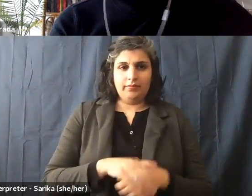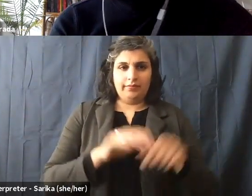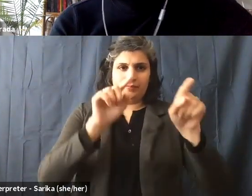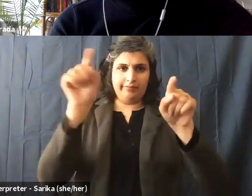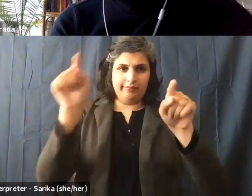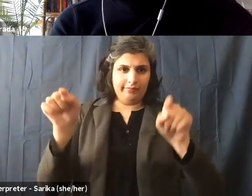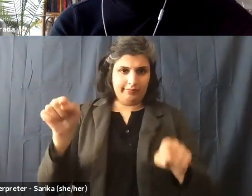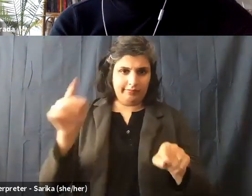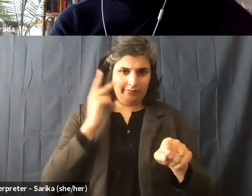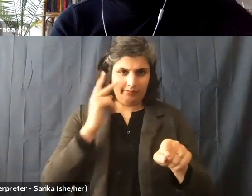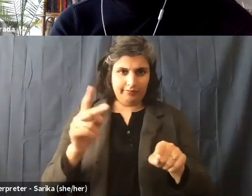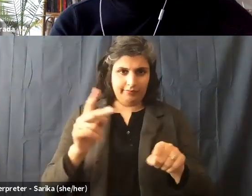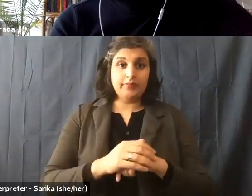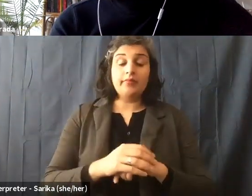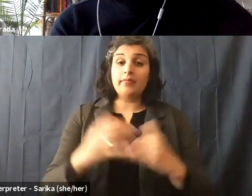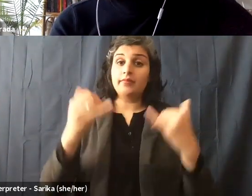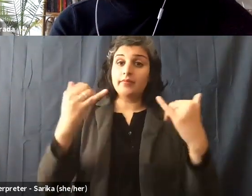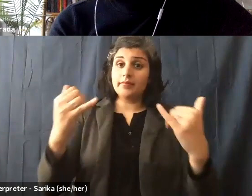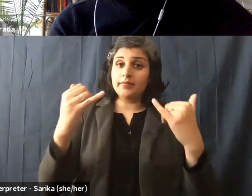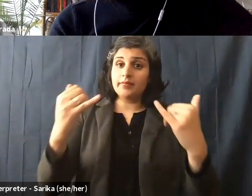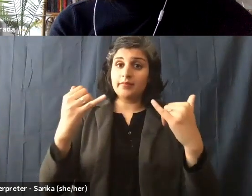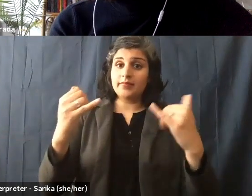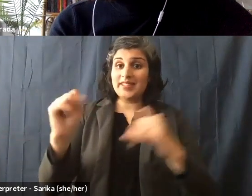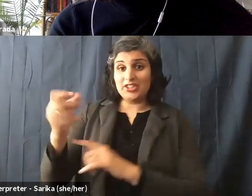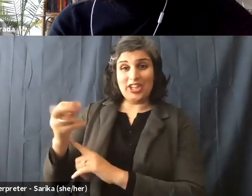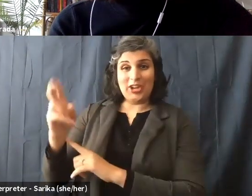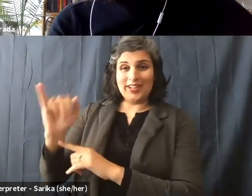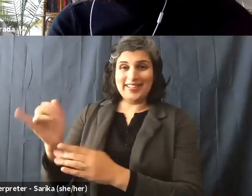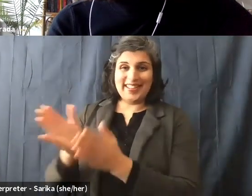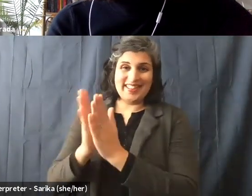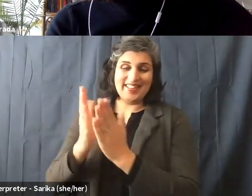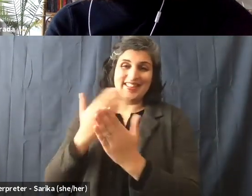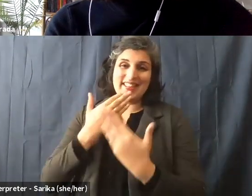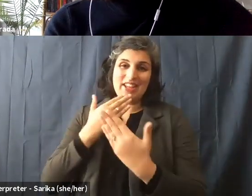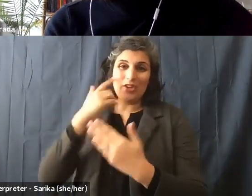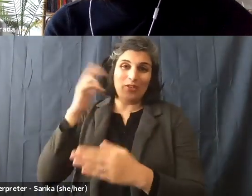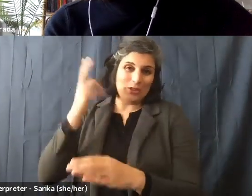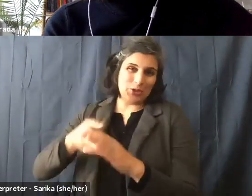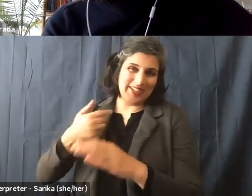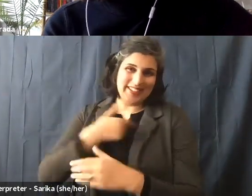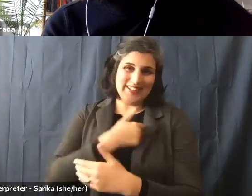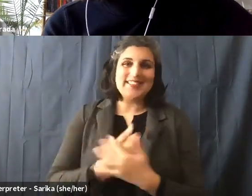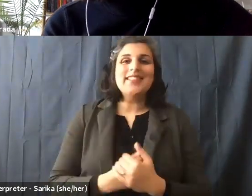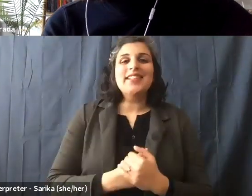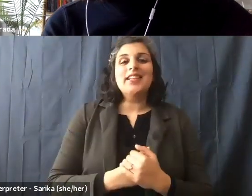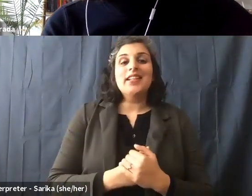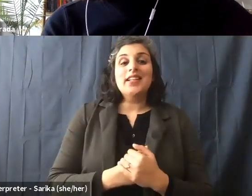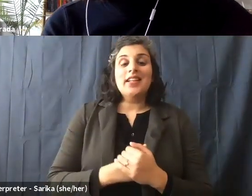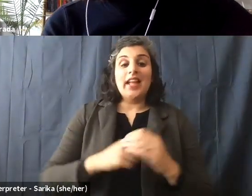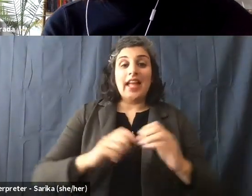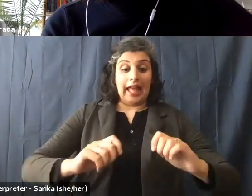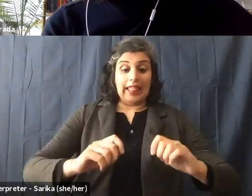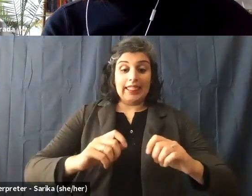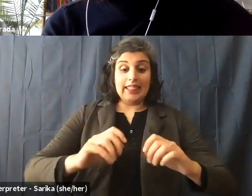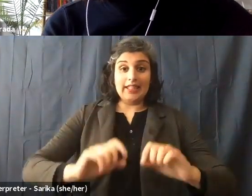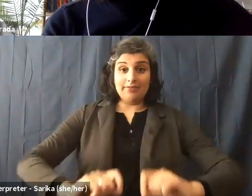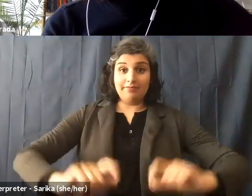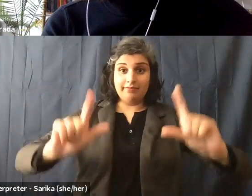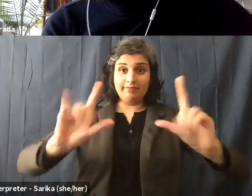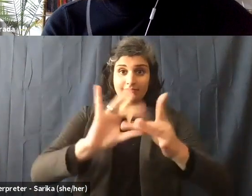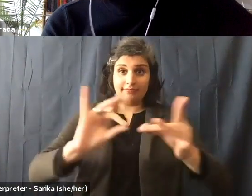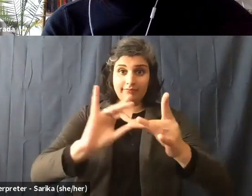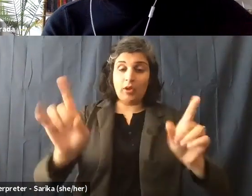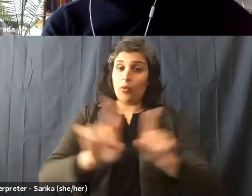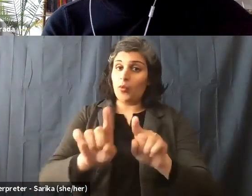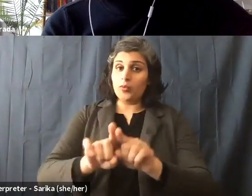And now, Sherry, thank you for joining us. And the chat is also open for your questions.